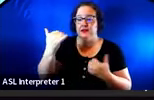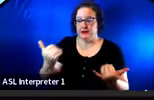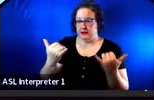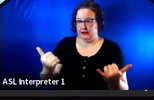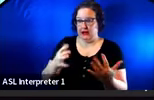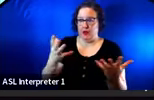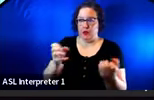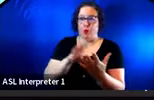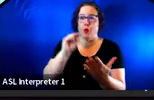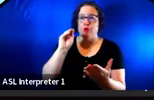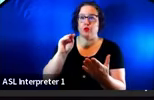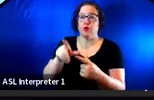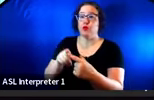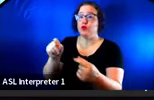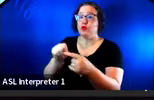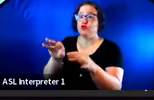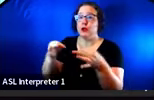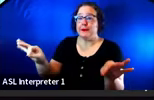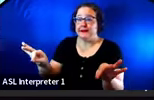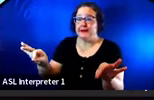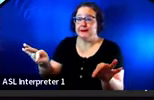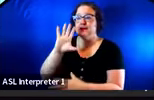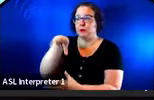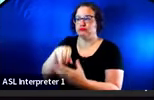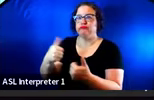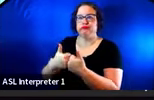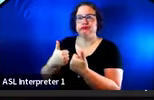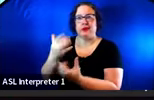because that was a big part of the game they played.